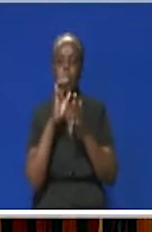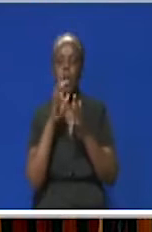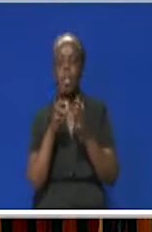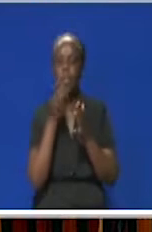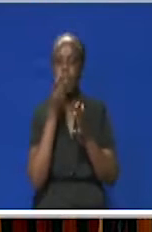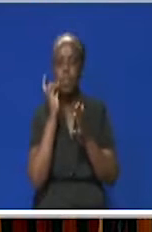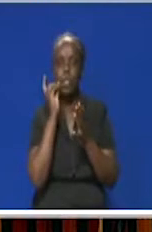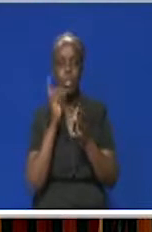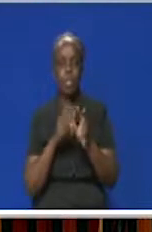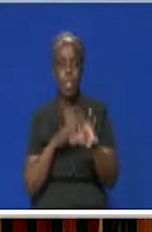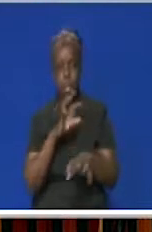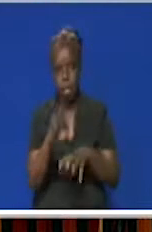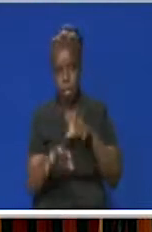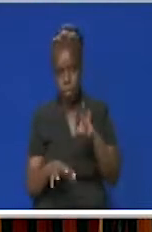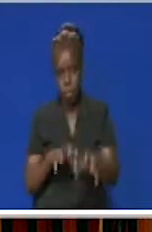domestic animals?